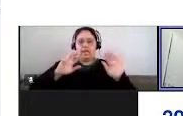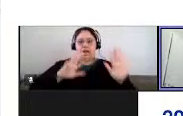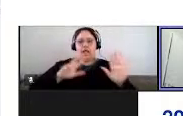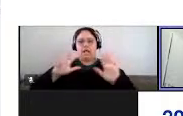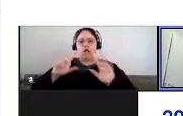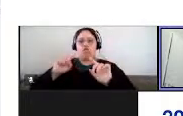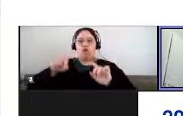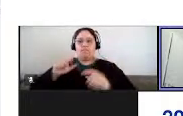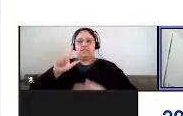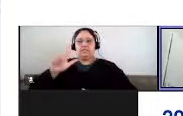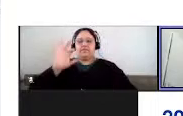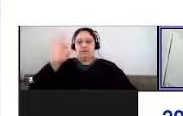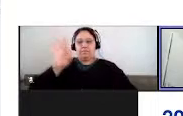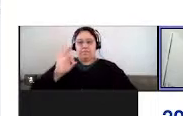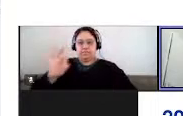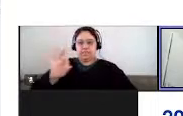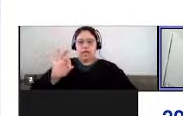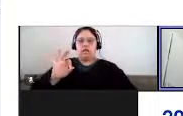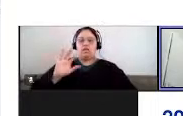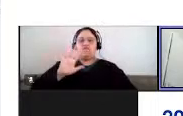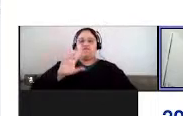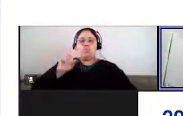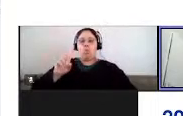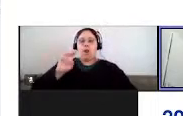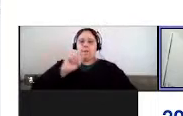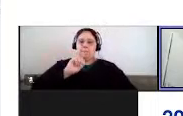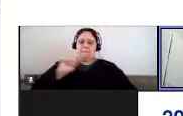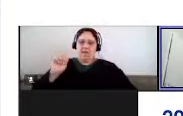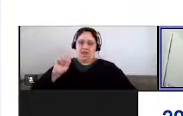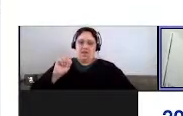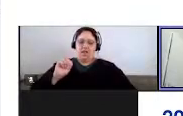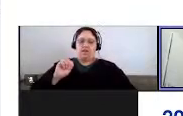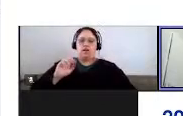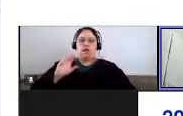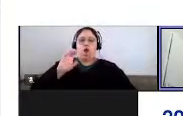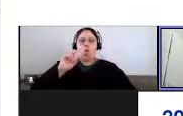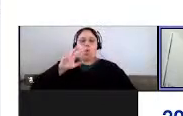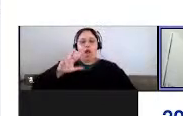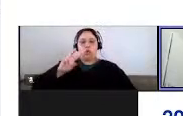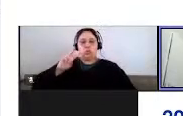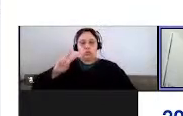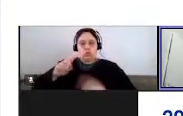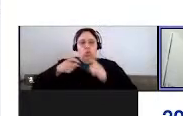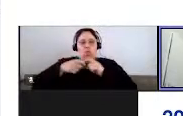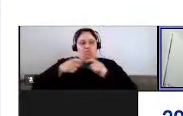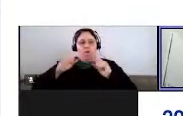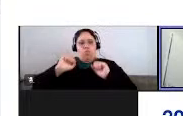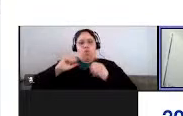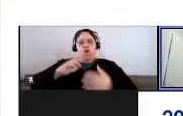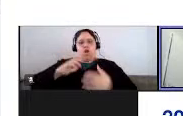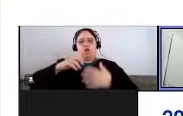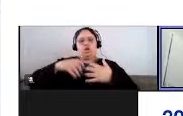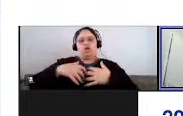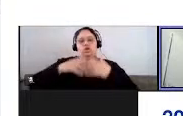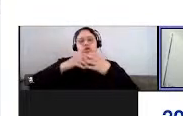98.7%, so spent 51 million 082 out of the adjustment budget of